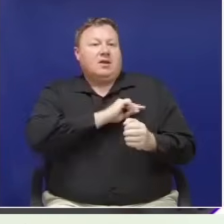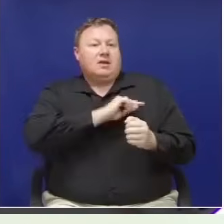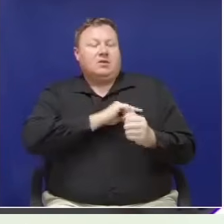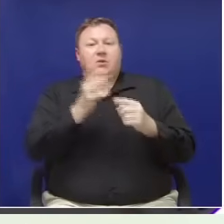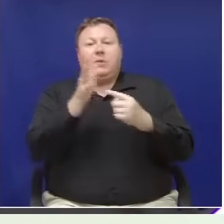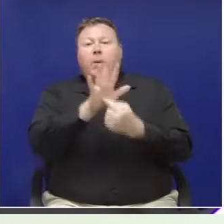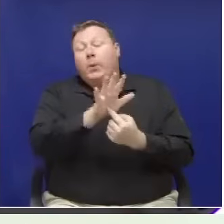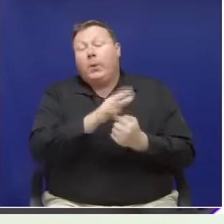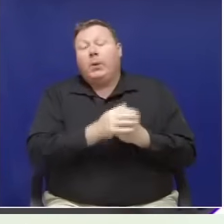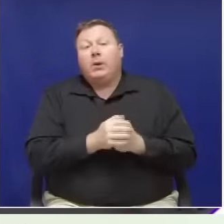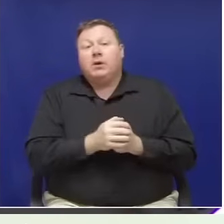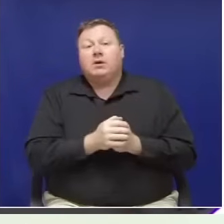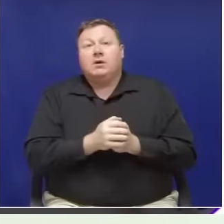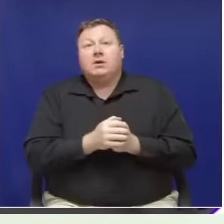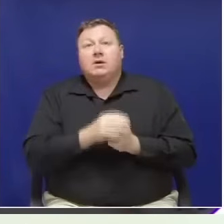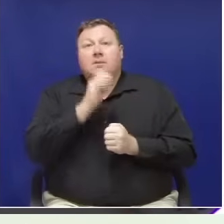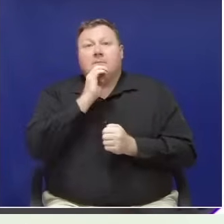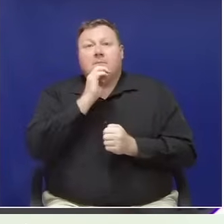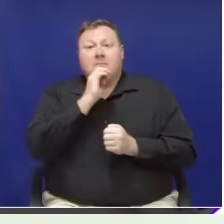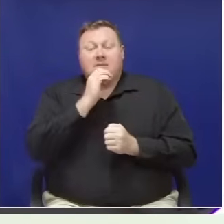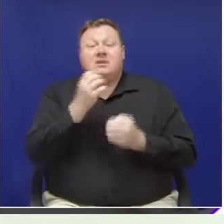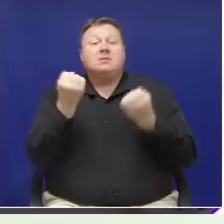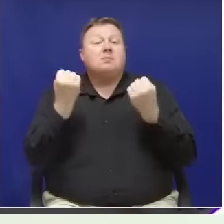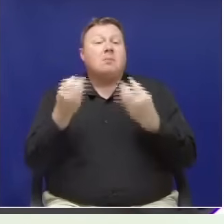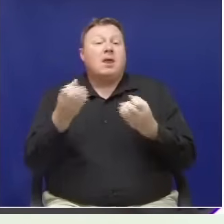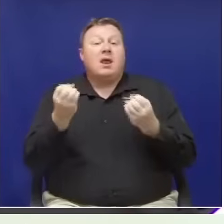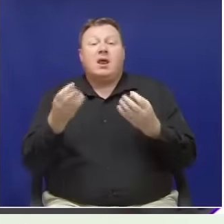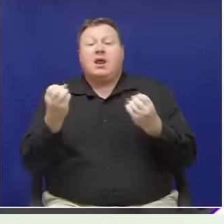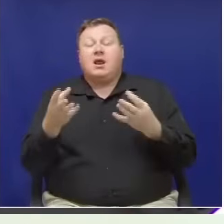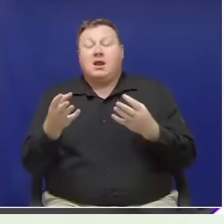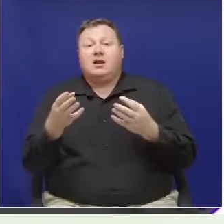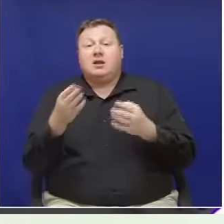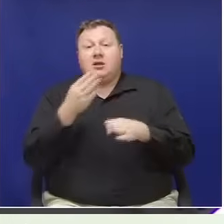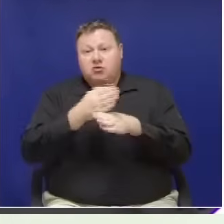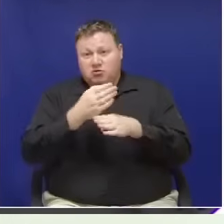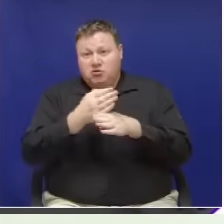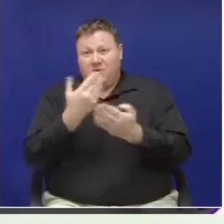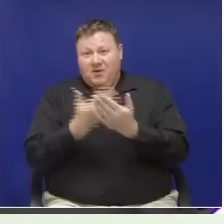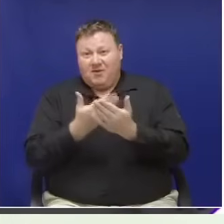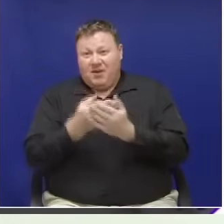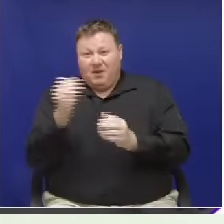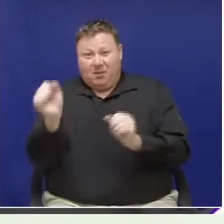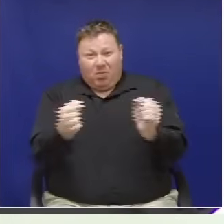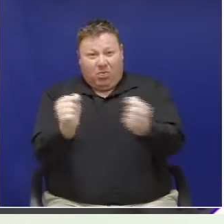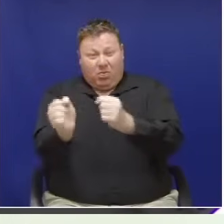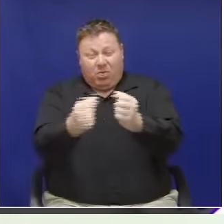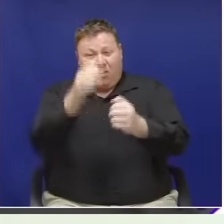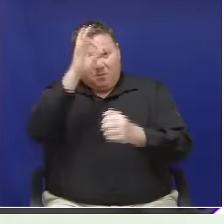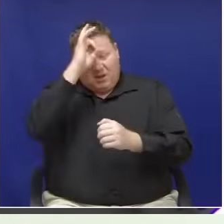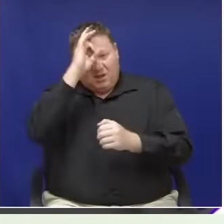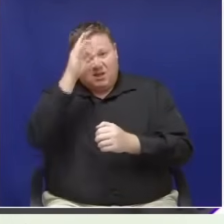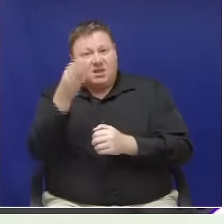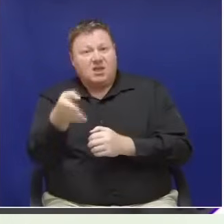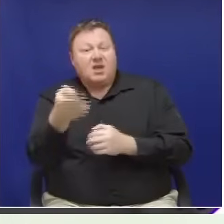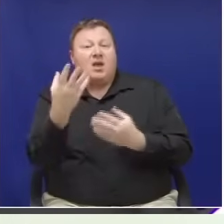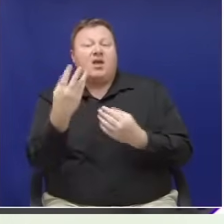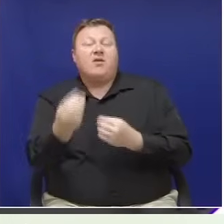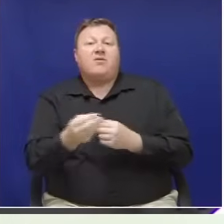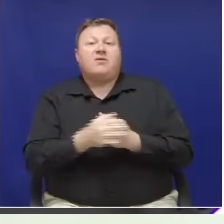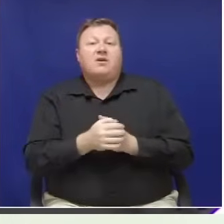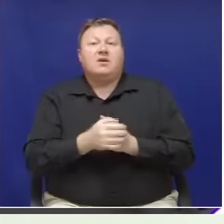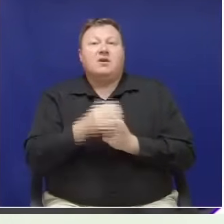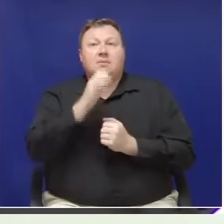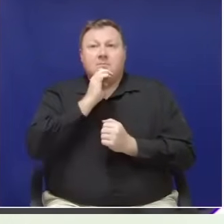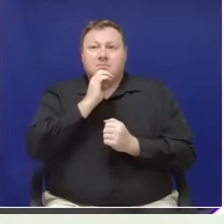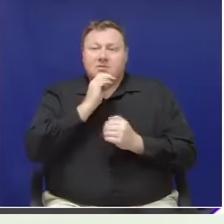that there's substantial amount of vacancies in the police generally, which then leads